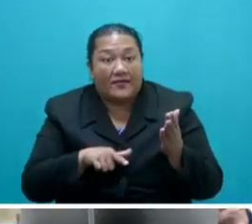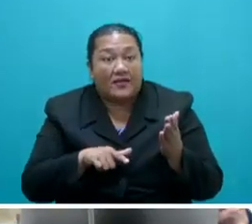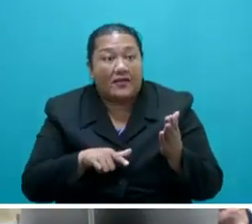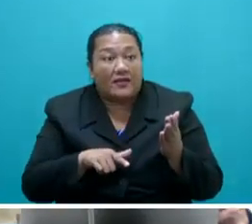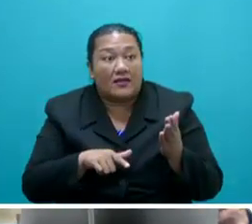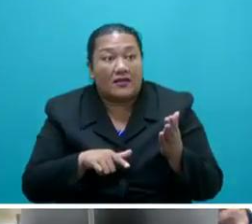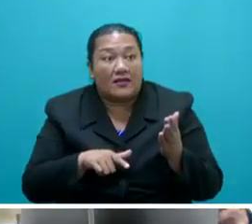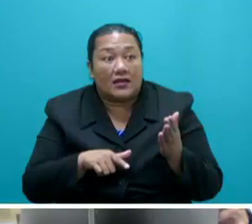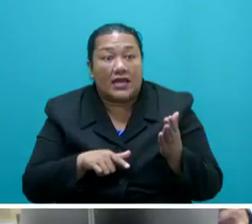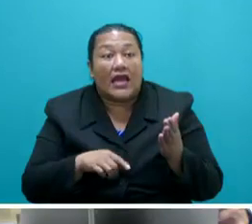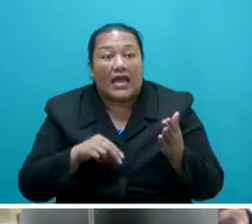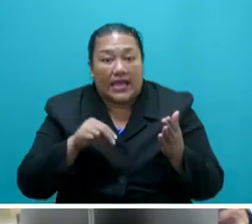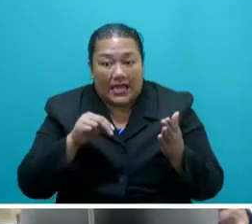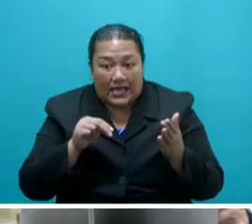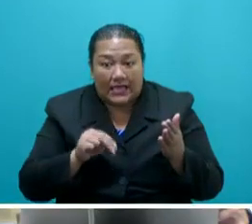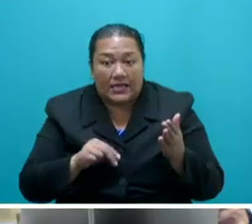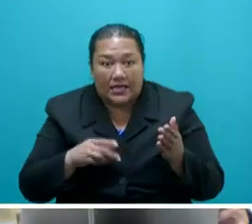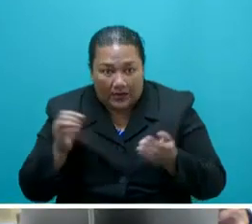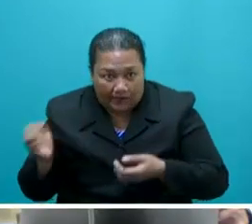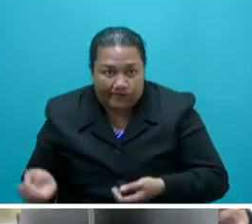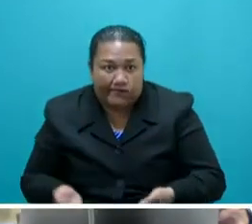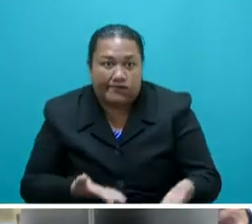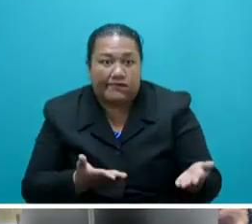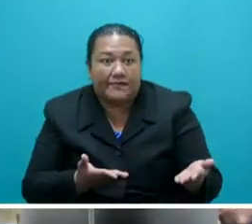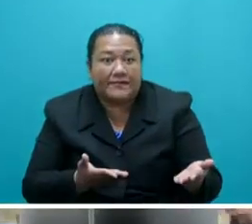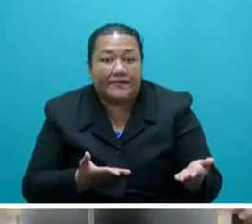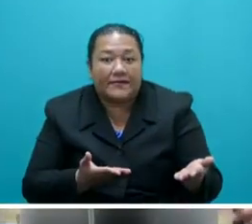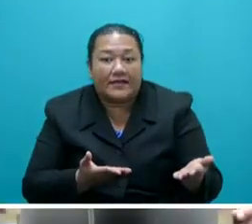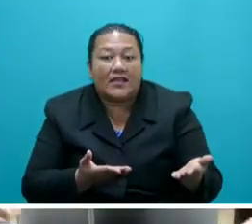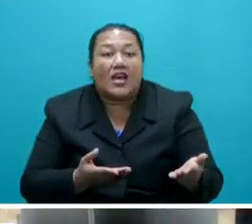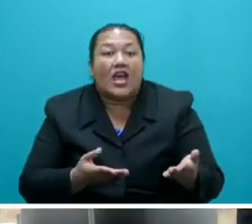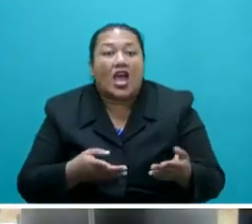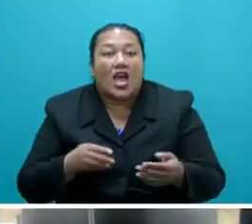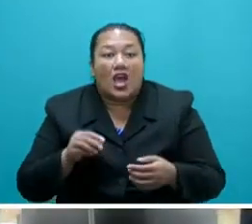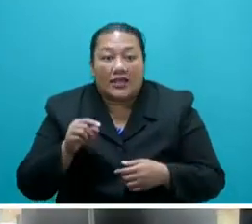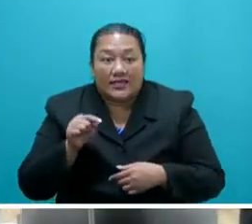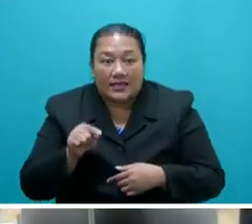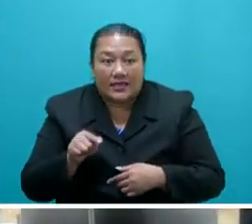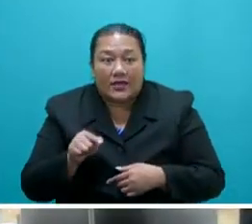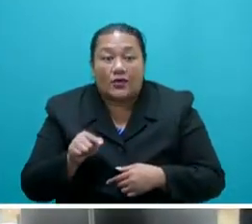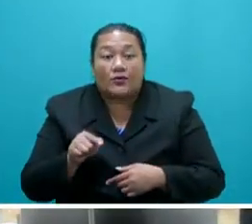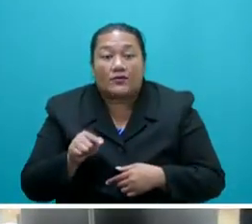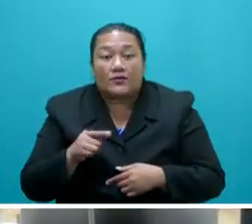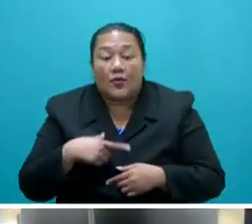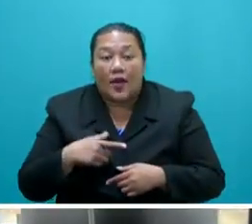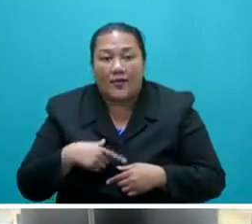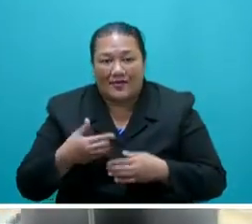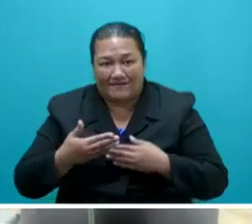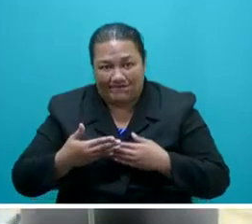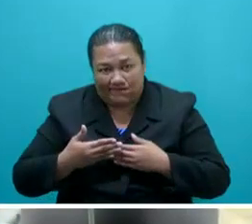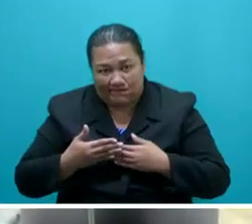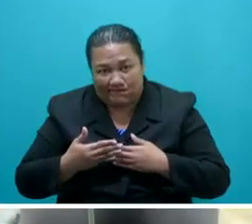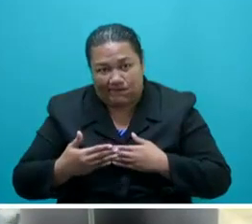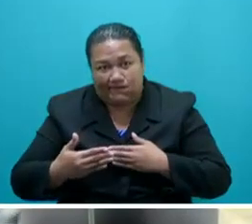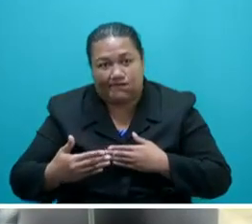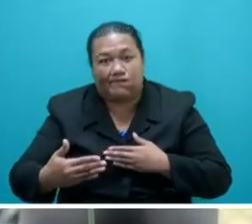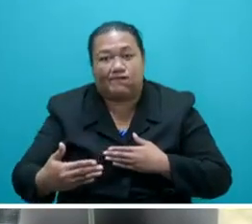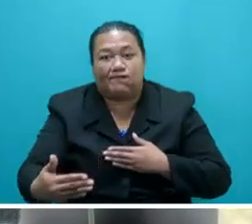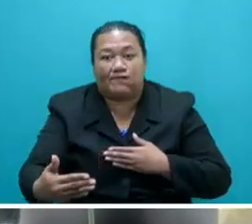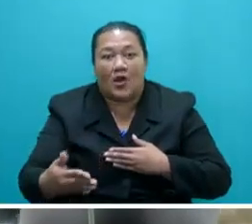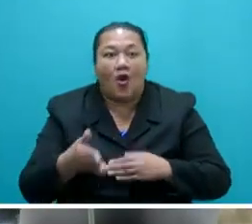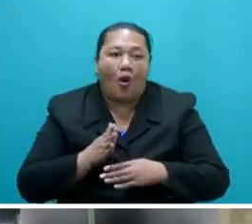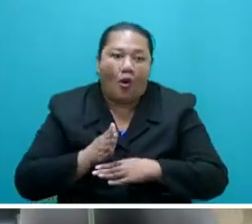to be tabled, and thus the request for the extension of the sitting of Parliament beyond 4:30 p.m. today. Thank you, Honourable Speaker,